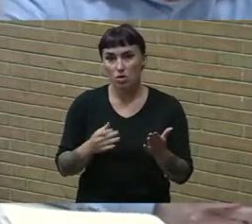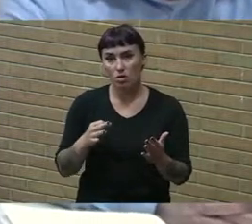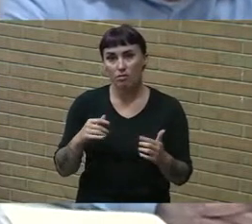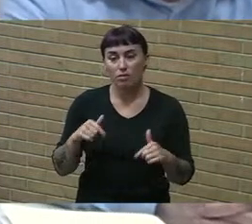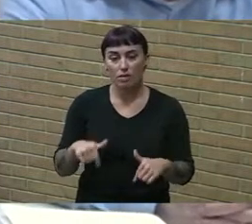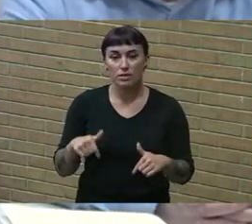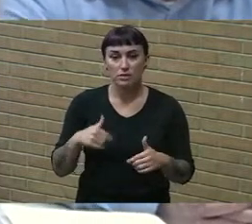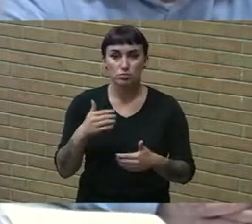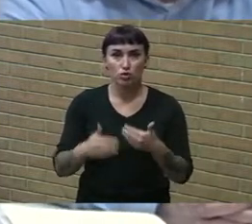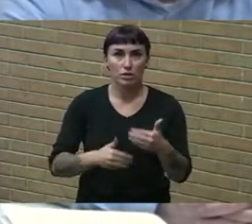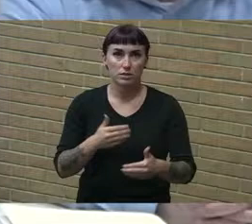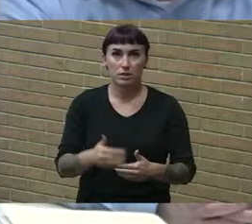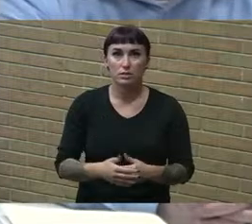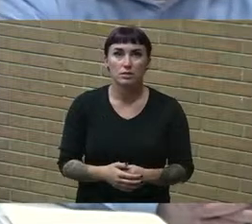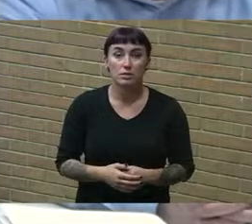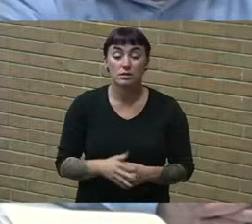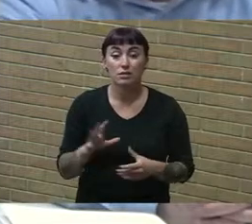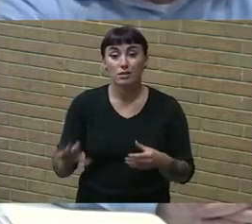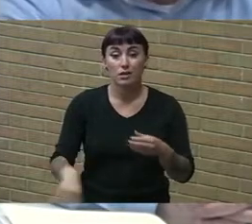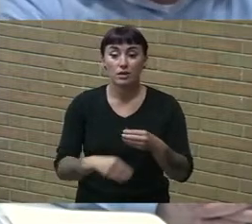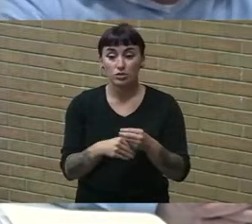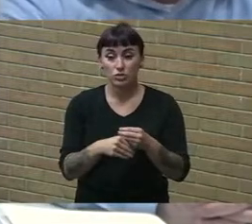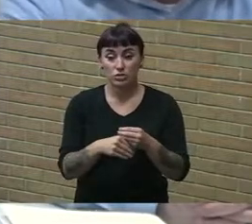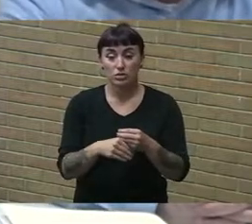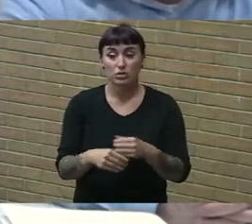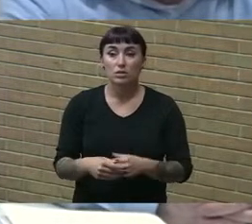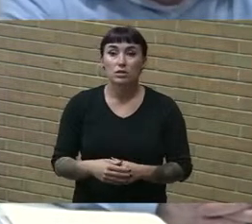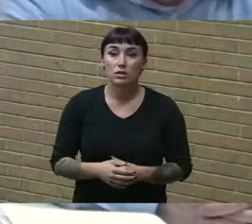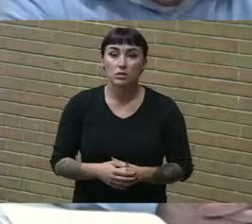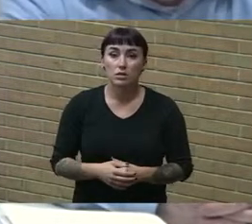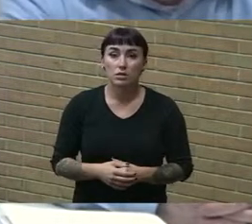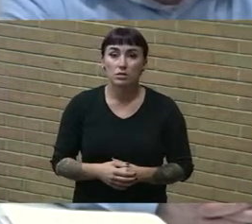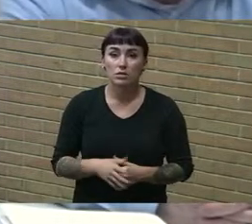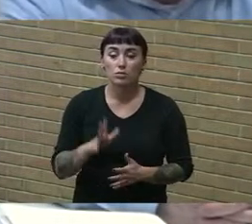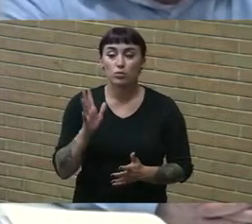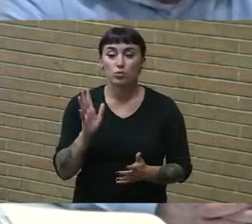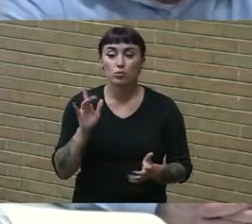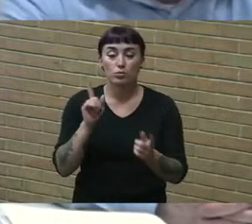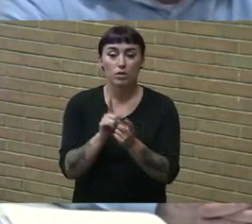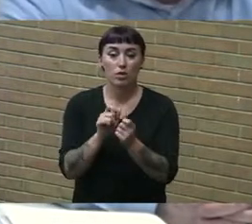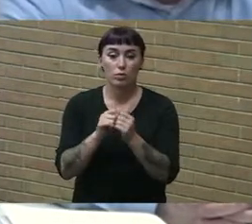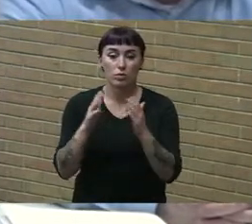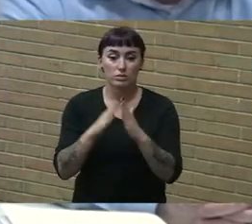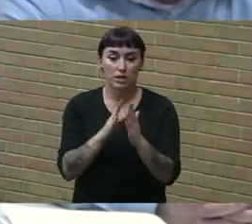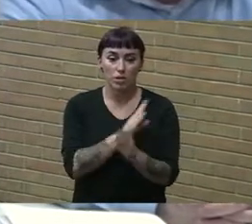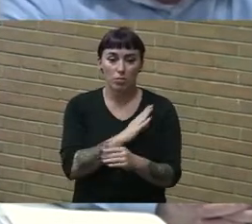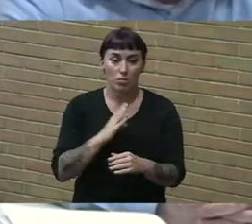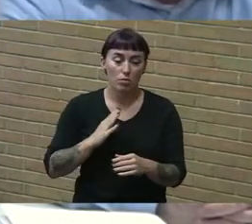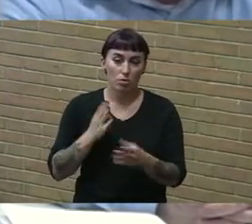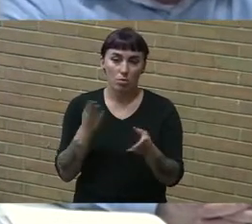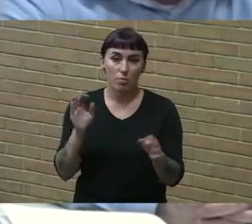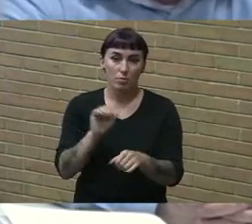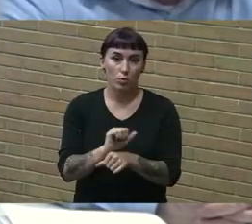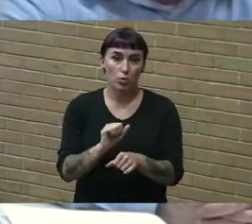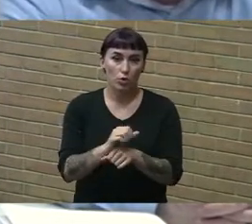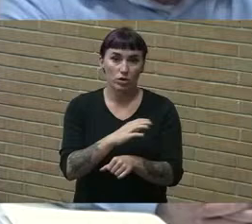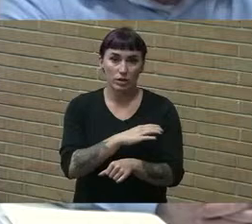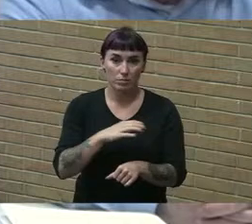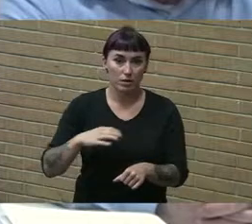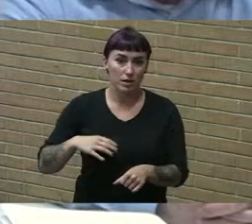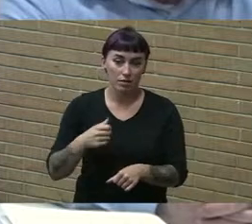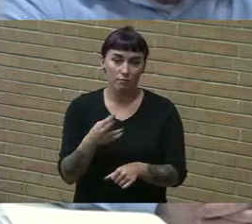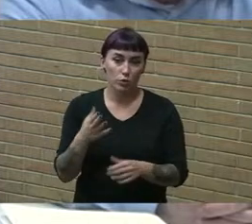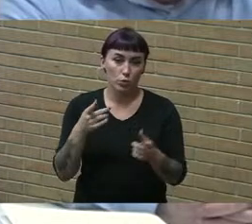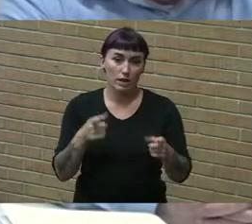this process. In addition, we have met with the town board's Public Works Committee on a couple of